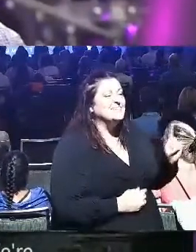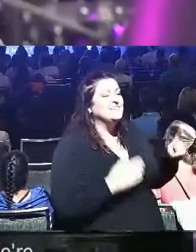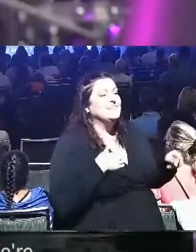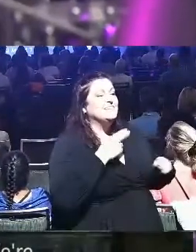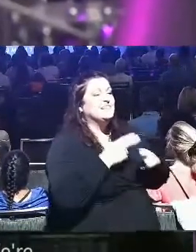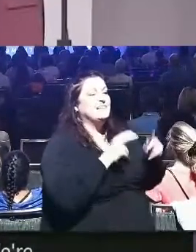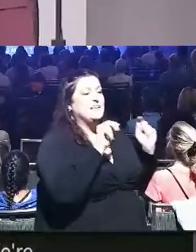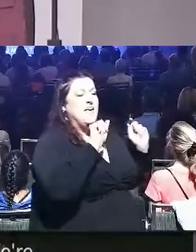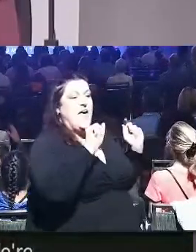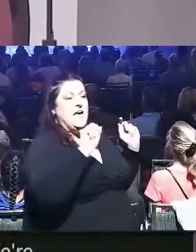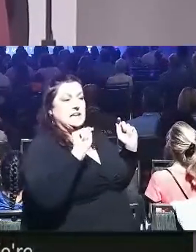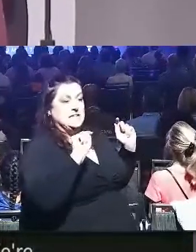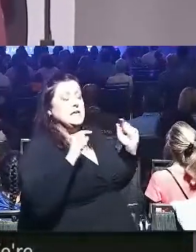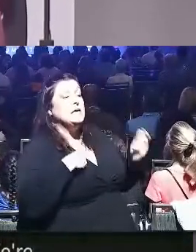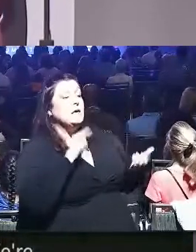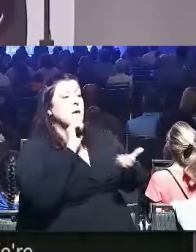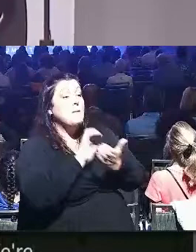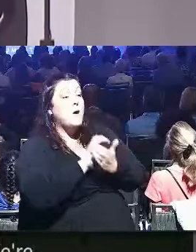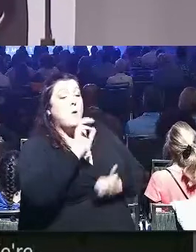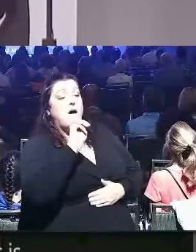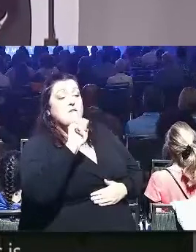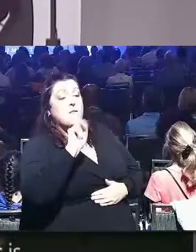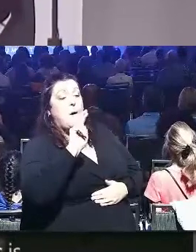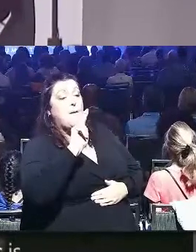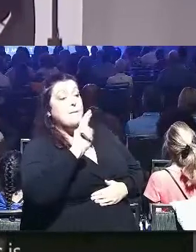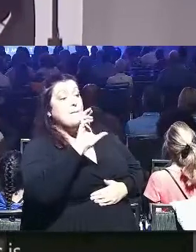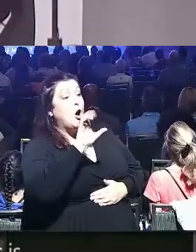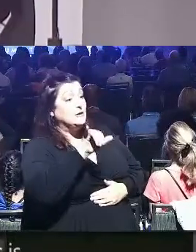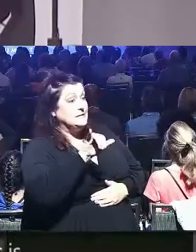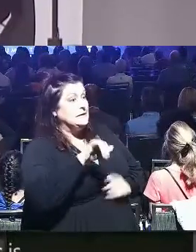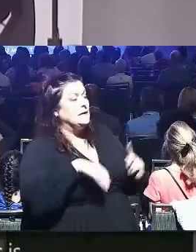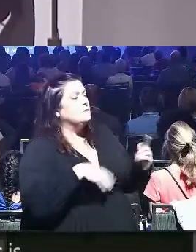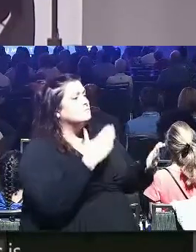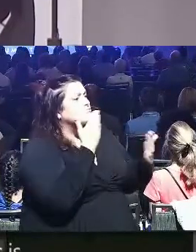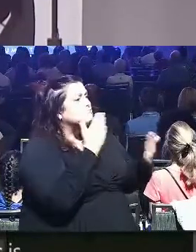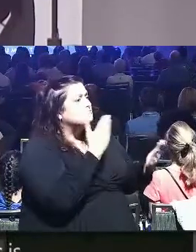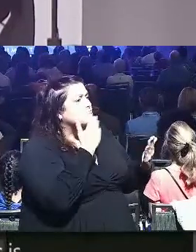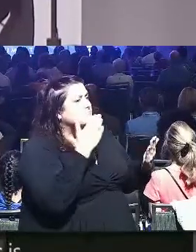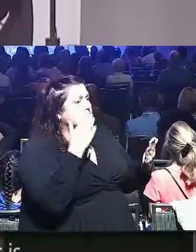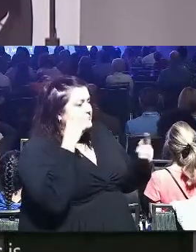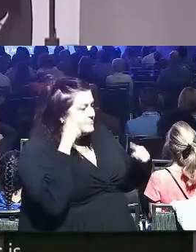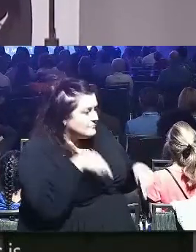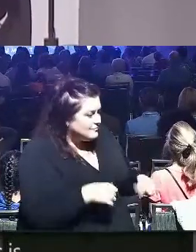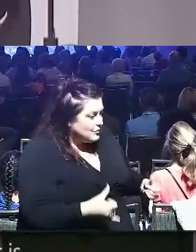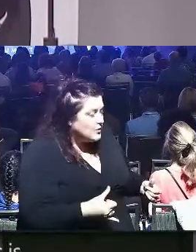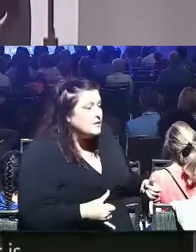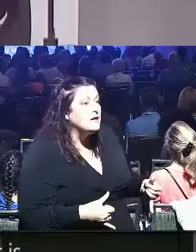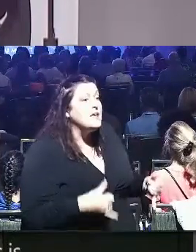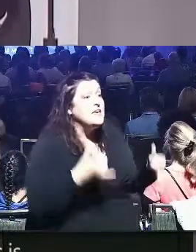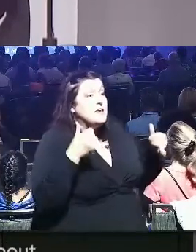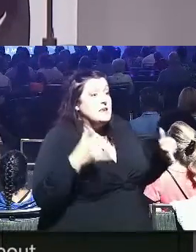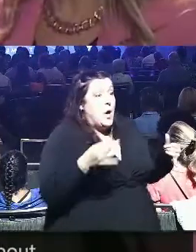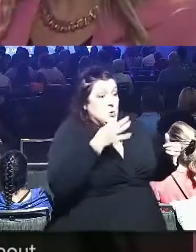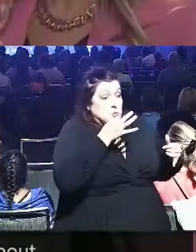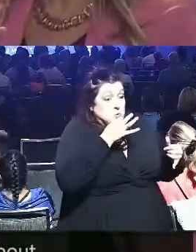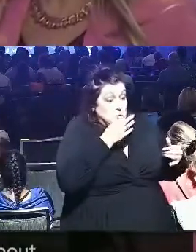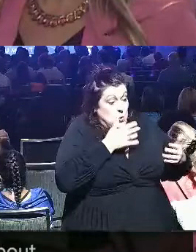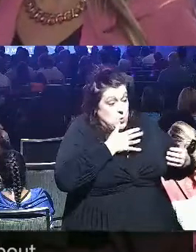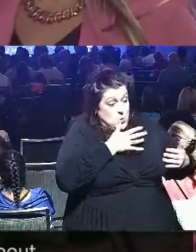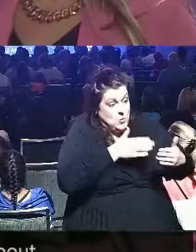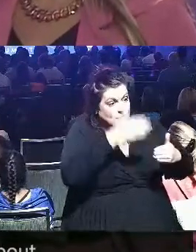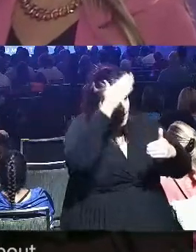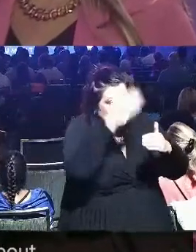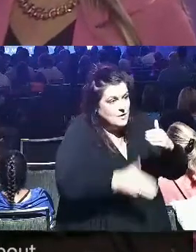A.T. Arneson. This is my wife, Marci. We are so grateful to be at this point. We're about to cross the finish line on the